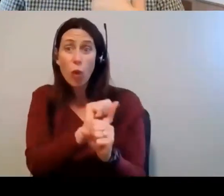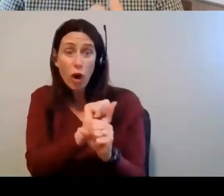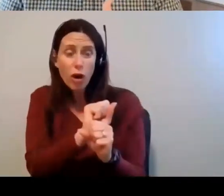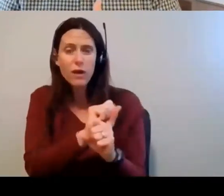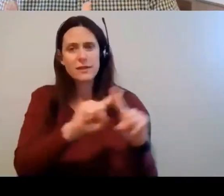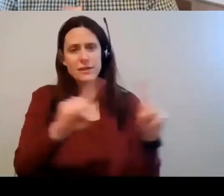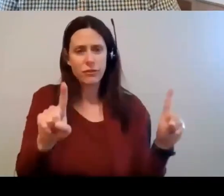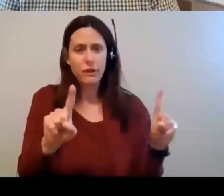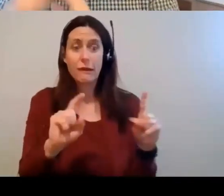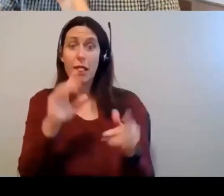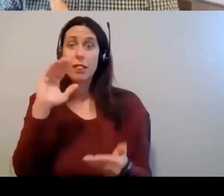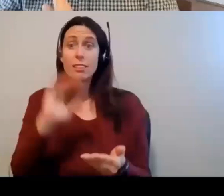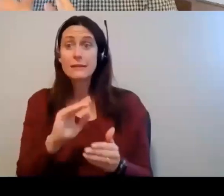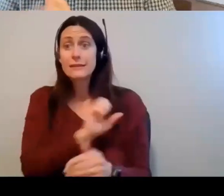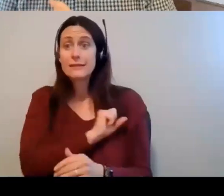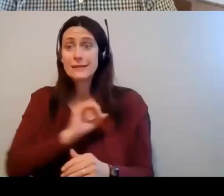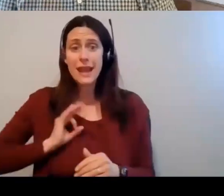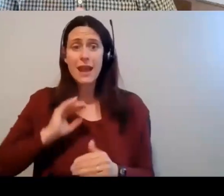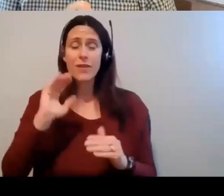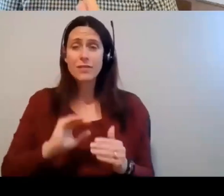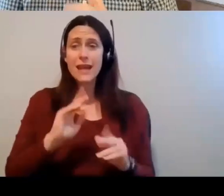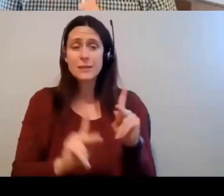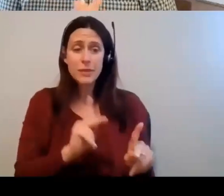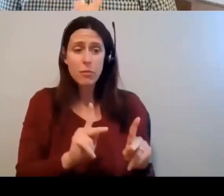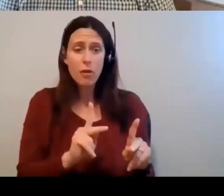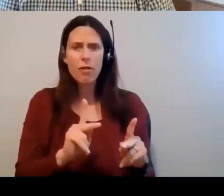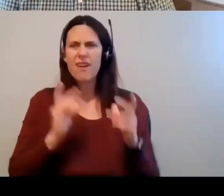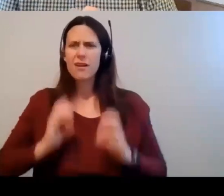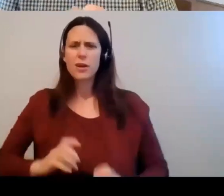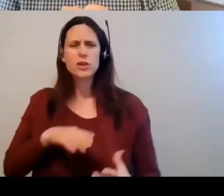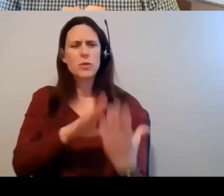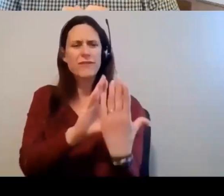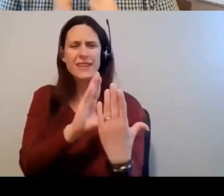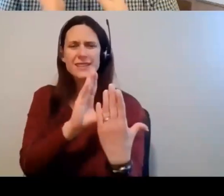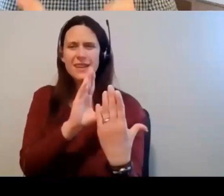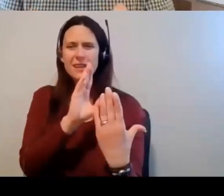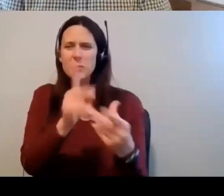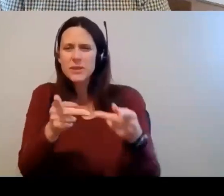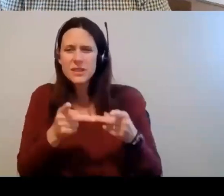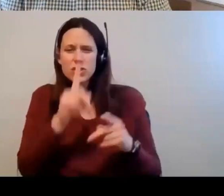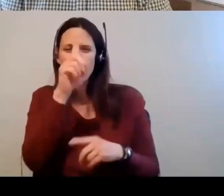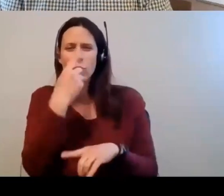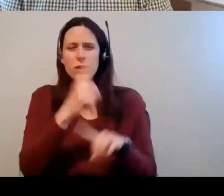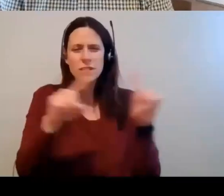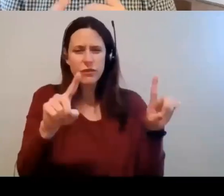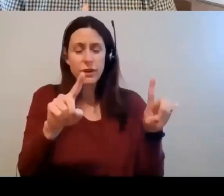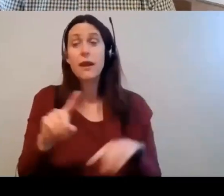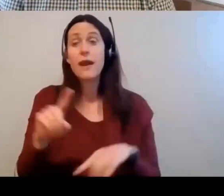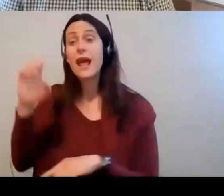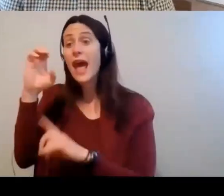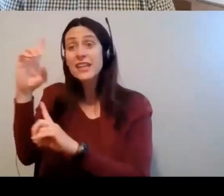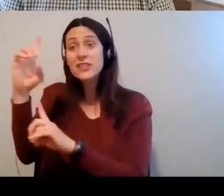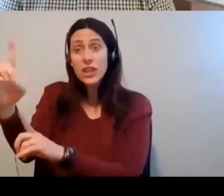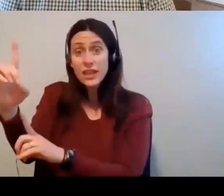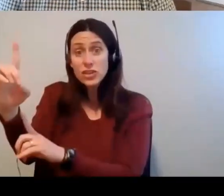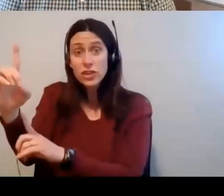with different, kind of customer-facing positions, feeling very different. When it comes to education, the young people